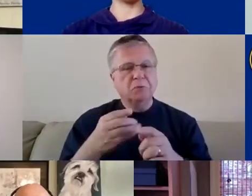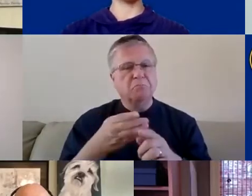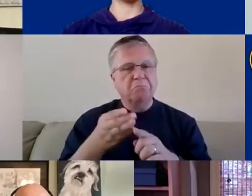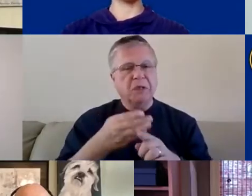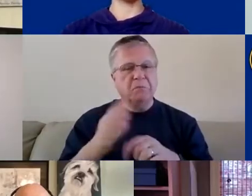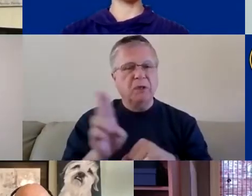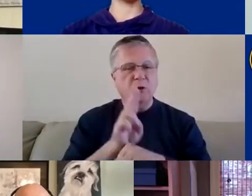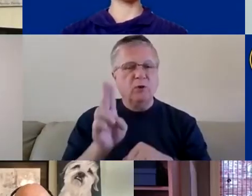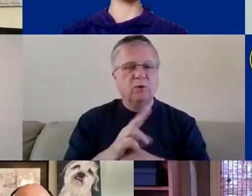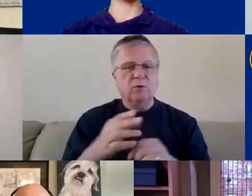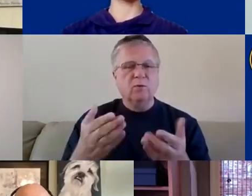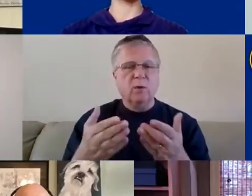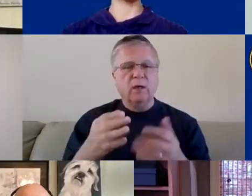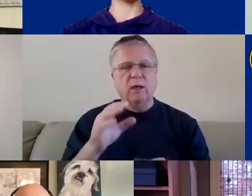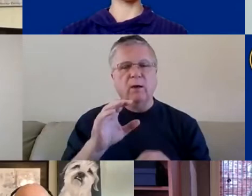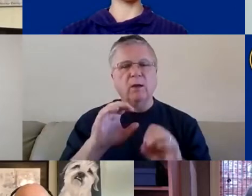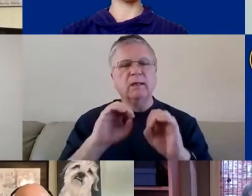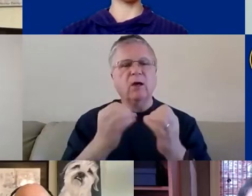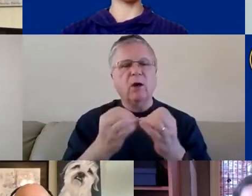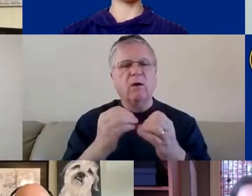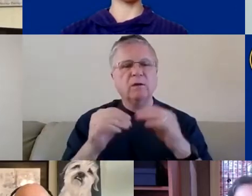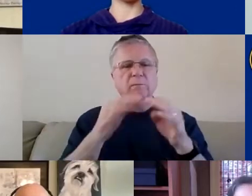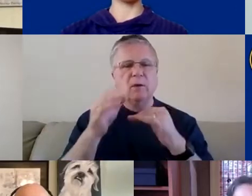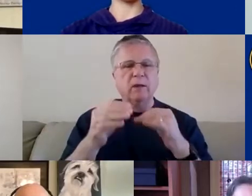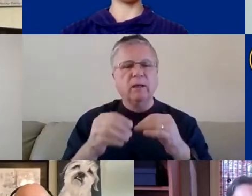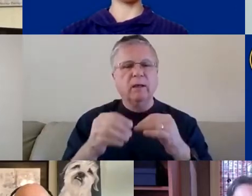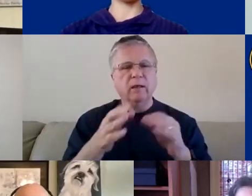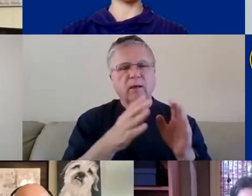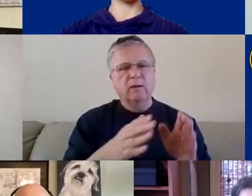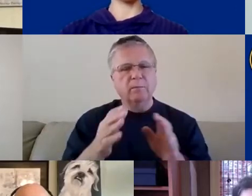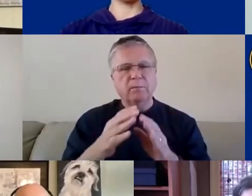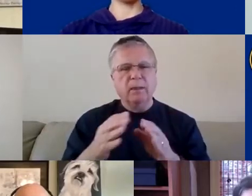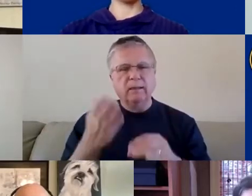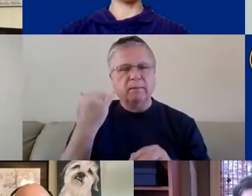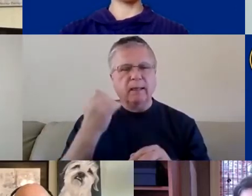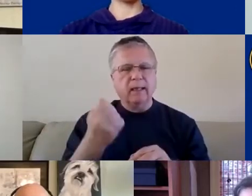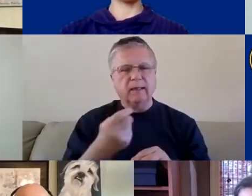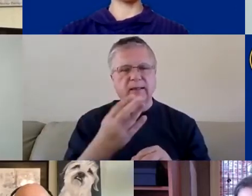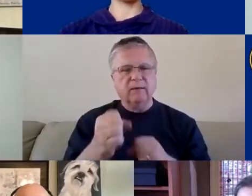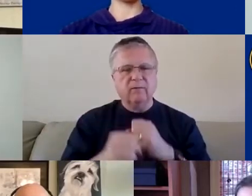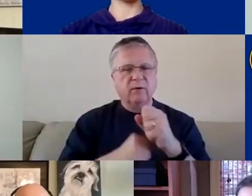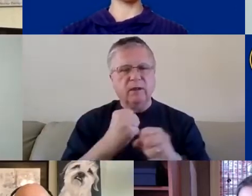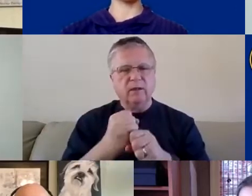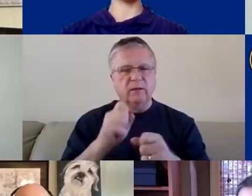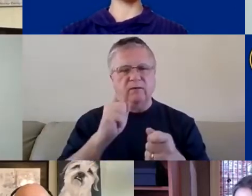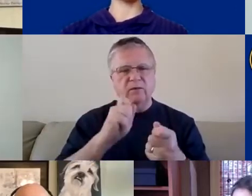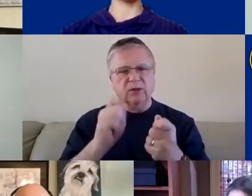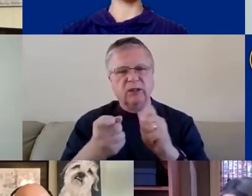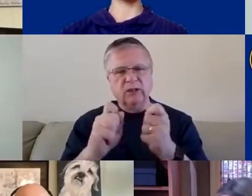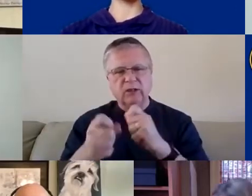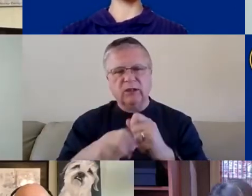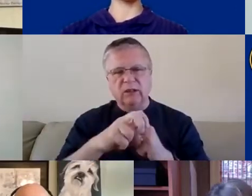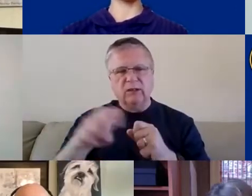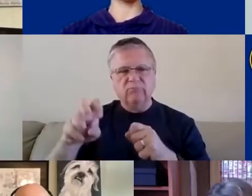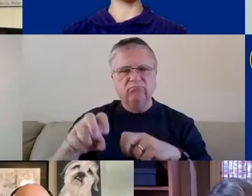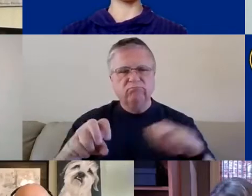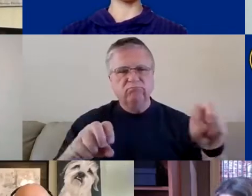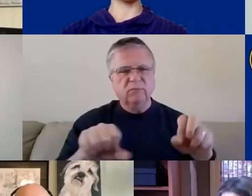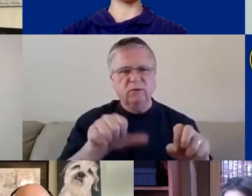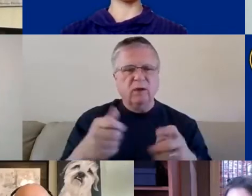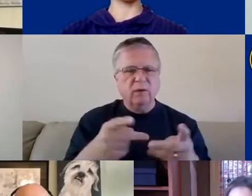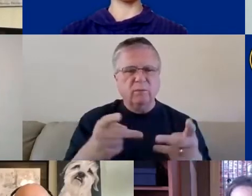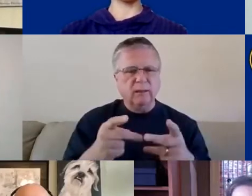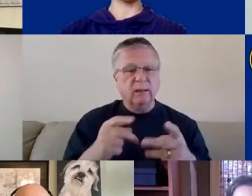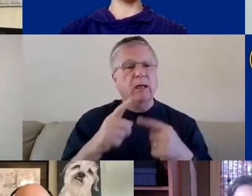building. Those office tenants over the past few years have migrated to other spaces. And when our client acquired